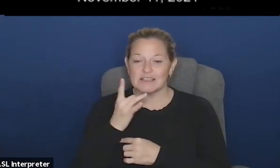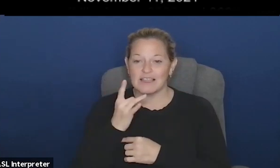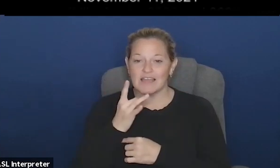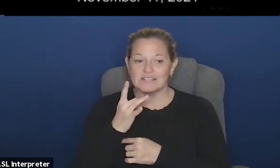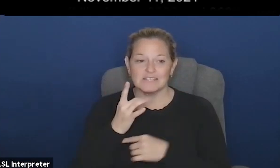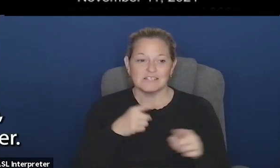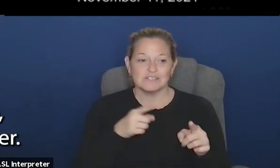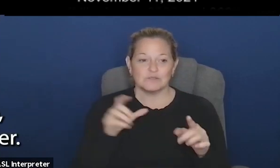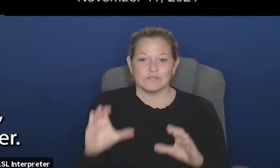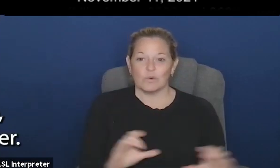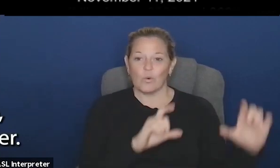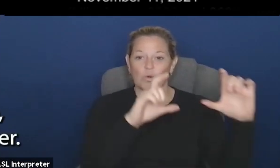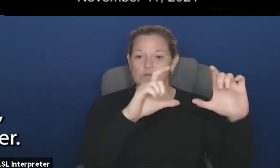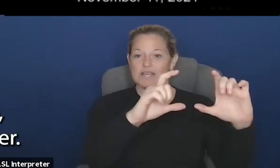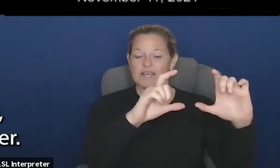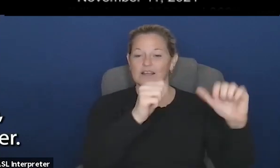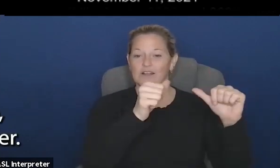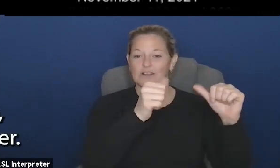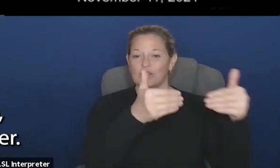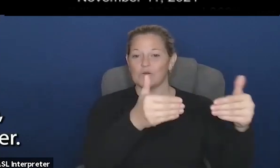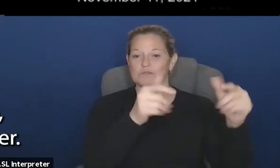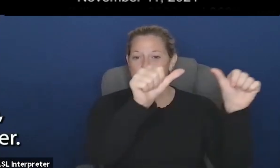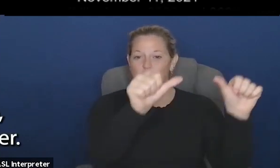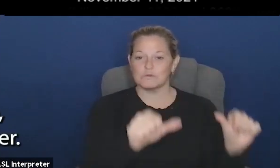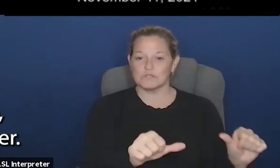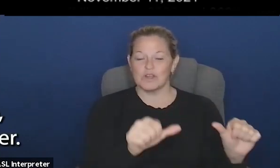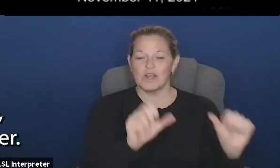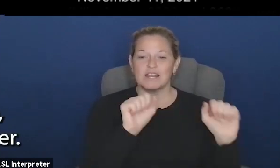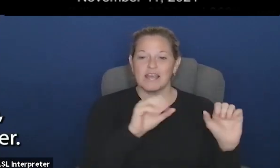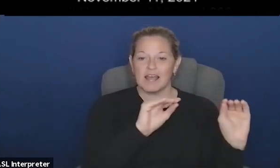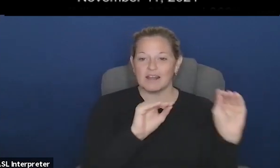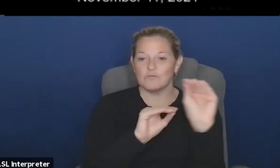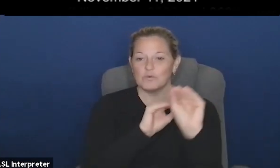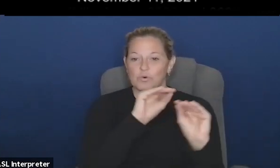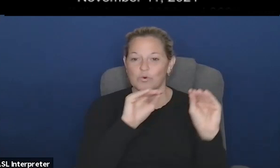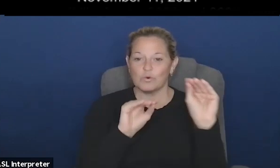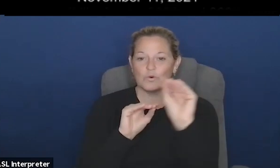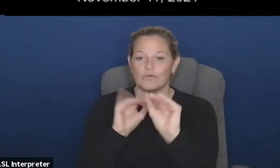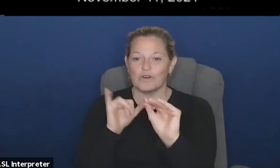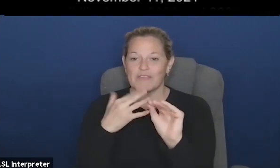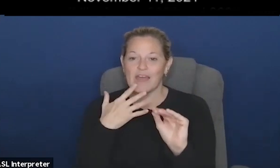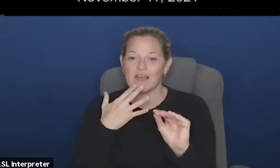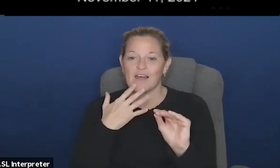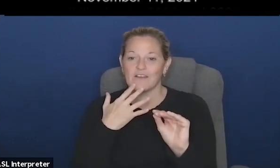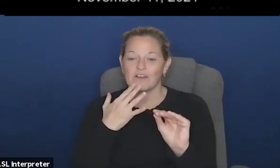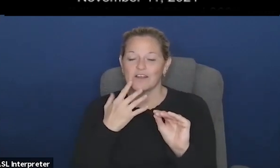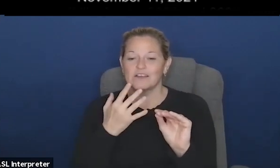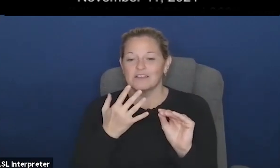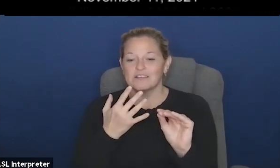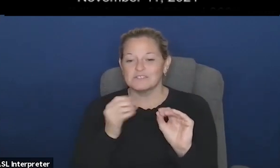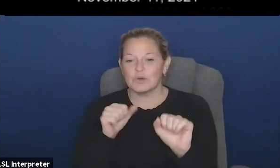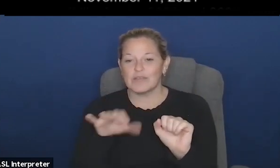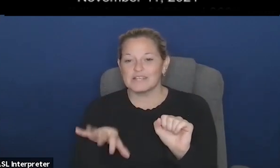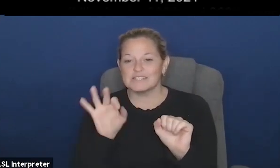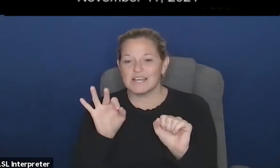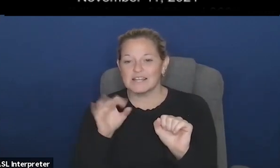map. And basically as he moves along that color map, he can detect the color on the poster. So it's detecting reflected light off of that poster. So blue or red